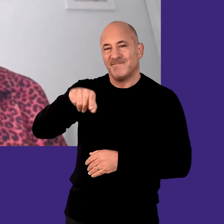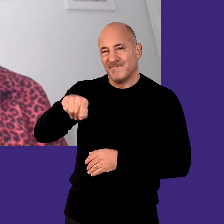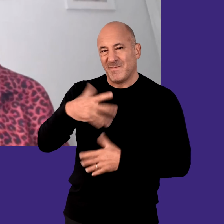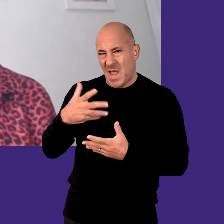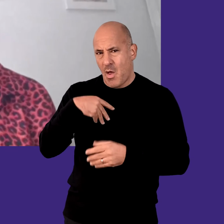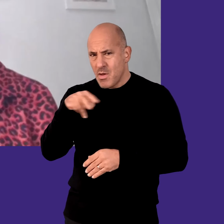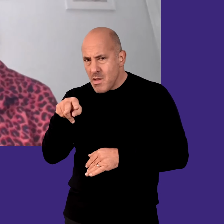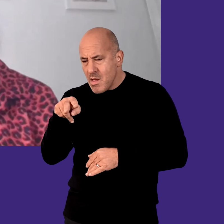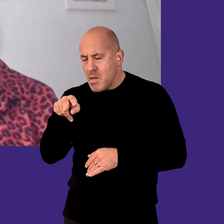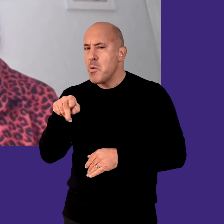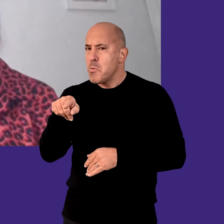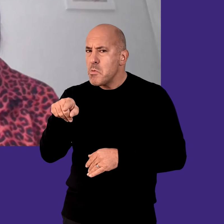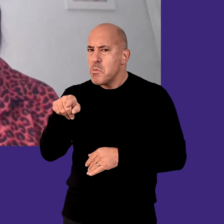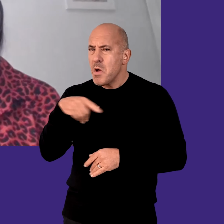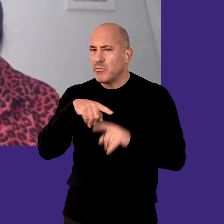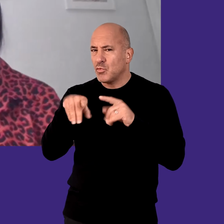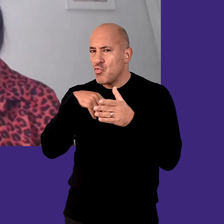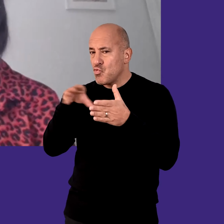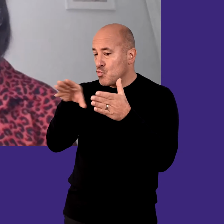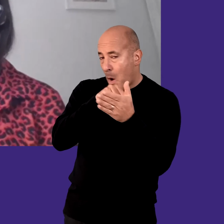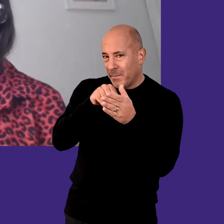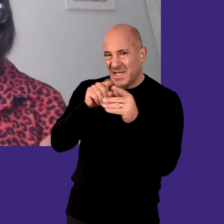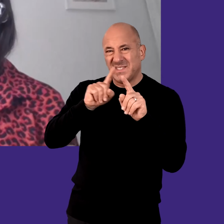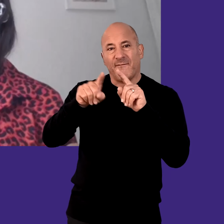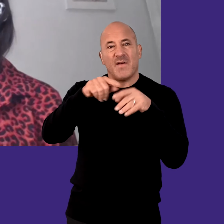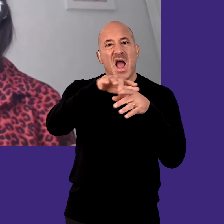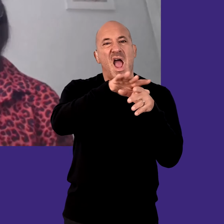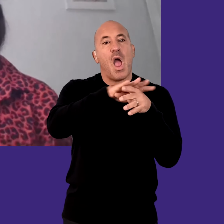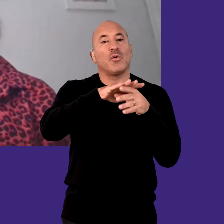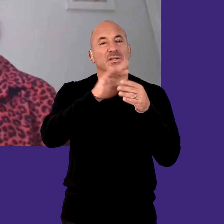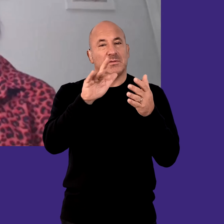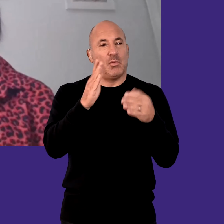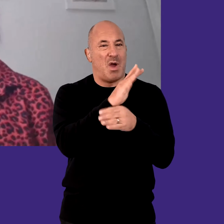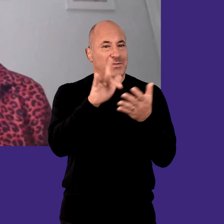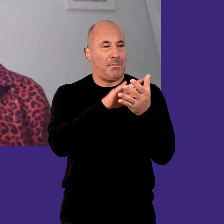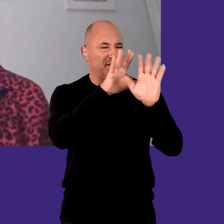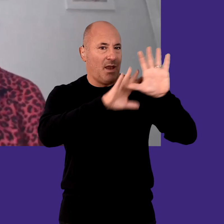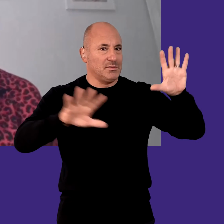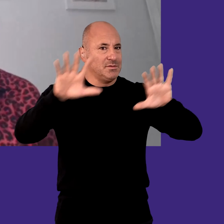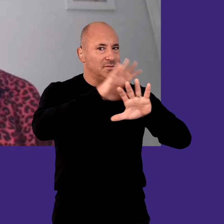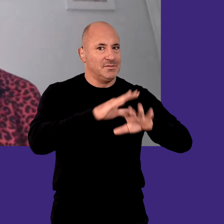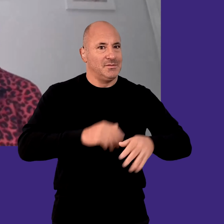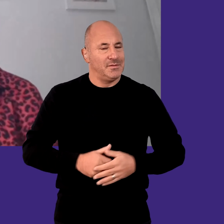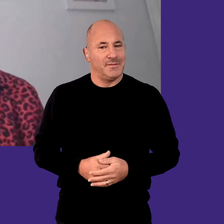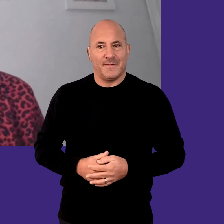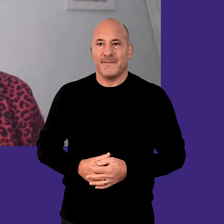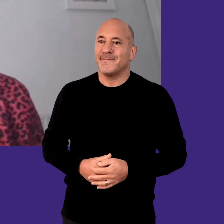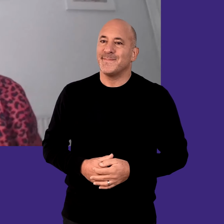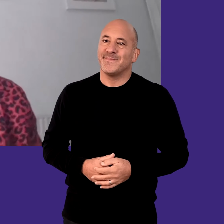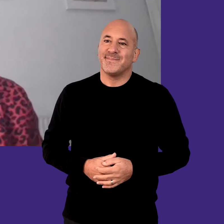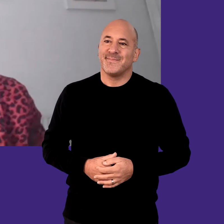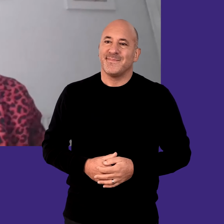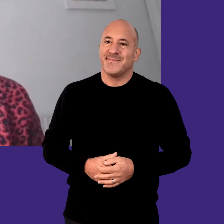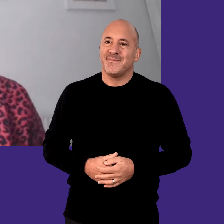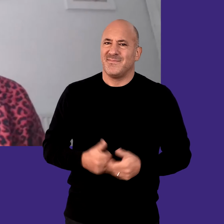still there. Working with the arts sector, we're looking at how we can replicate that in the other areas around the West Midlands now.